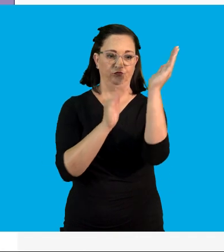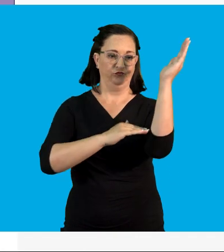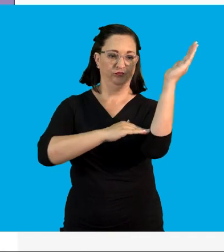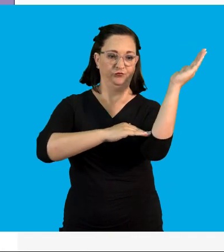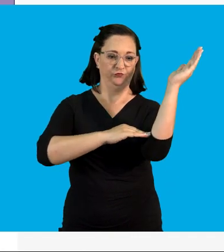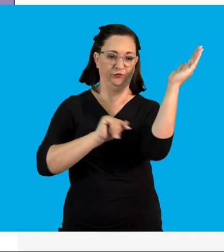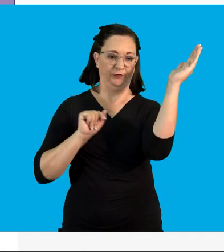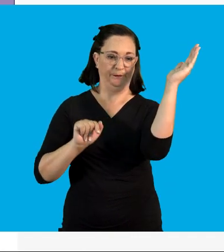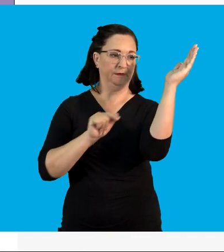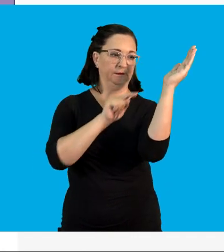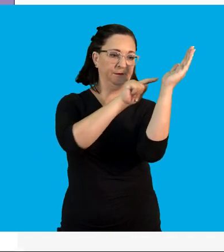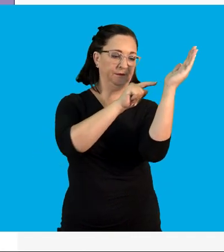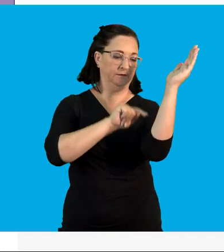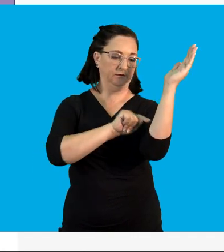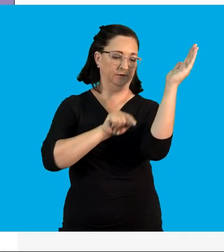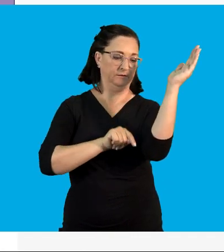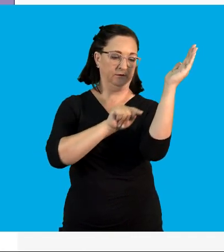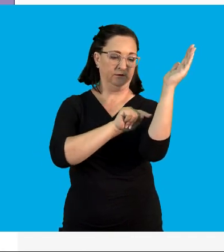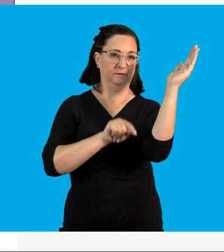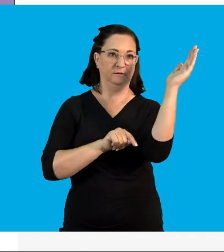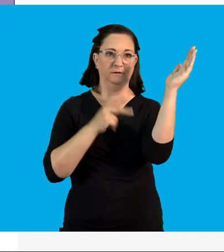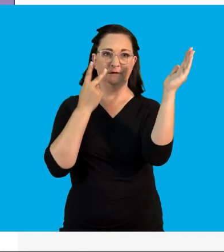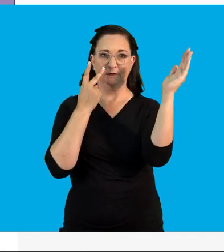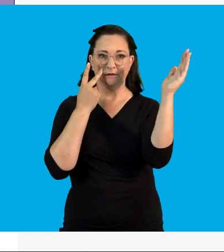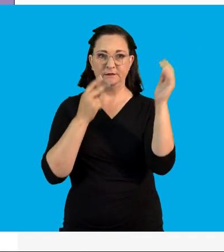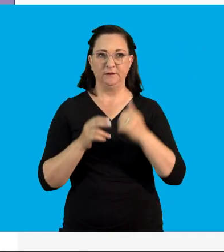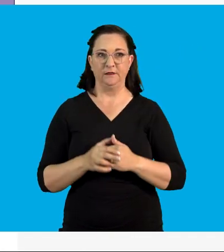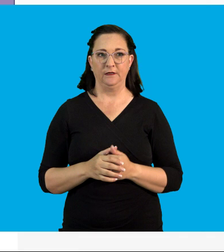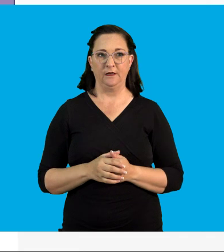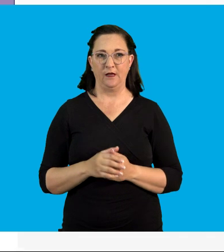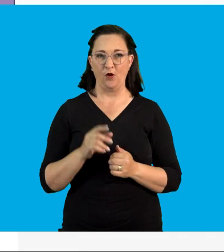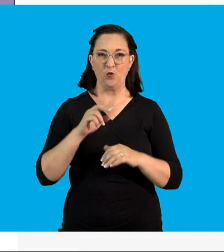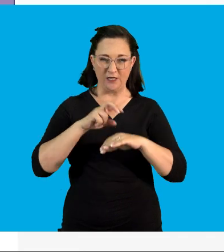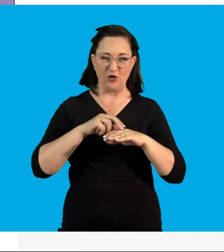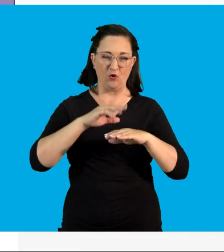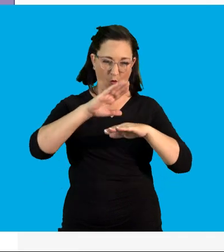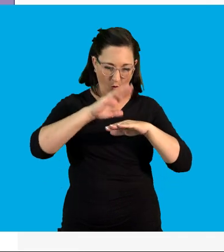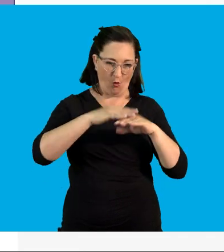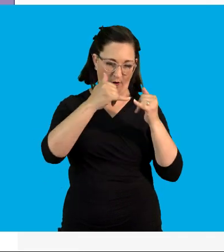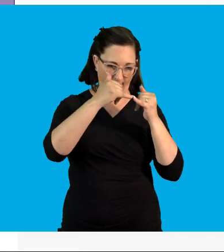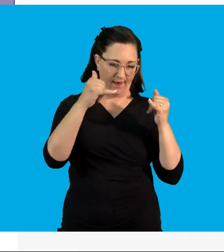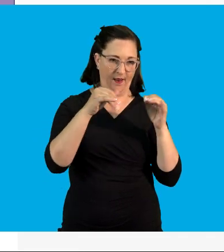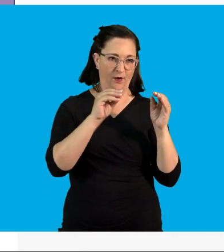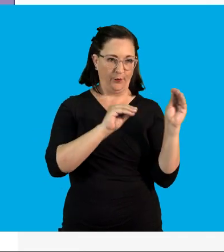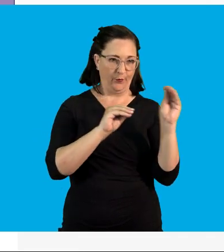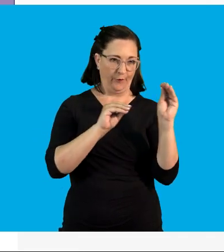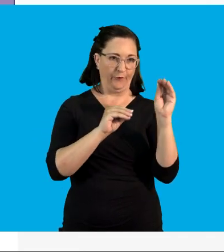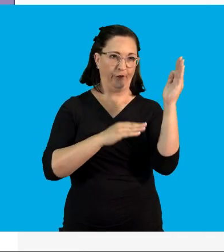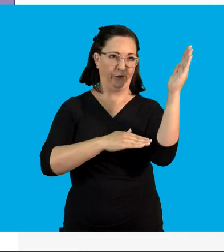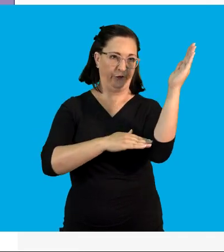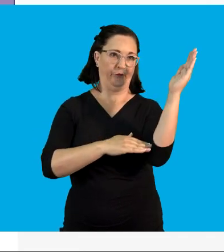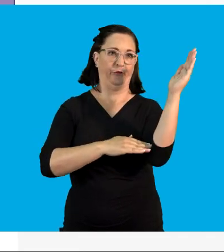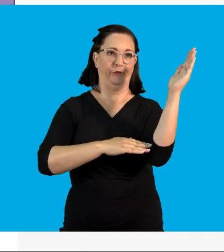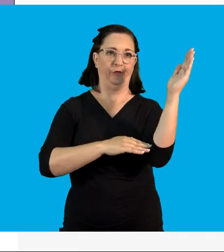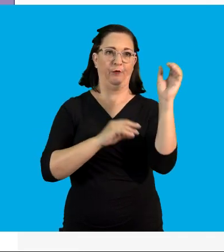And as we do that, you'll realize that it's not on the line. So we move it up to where the line is,